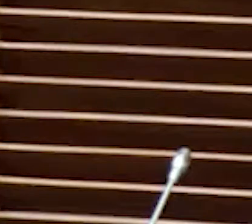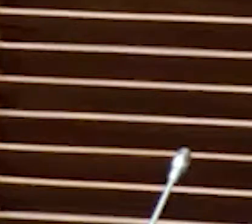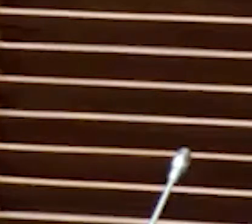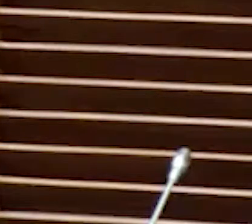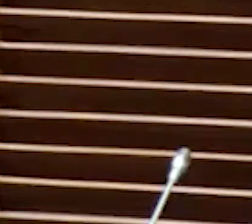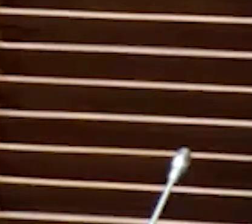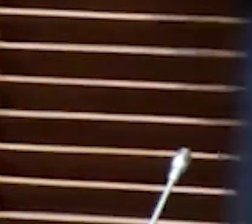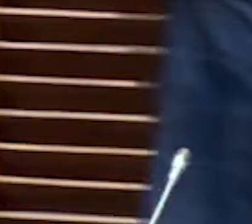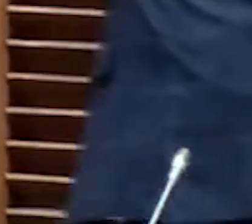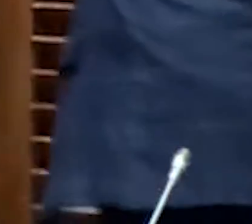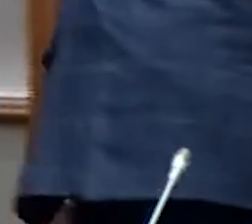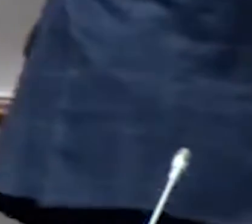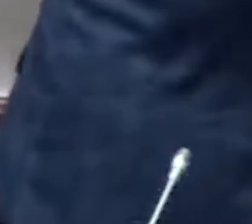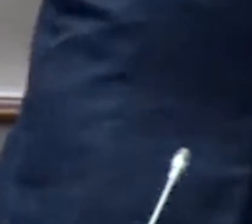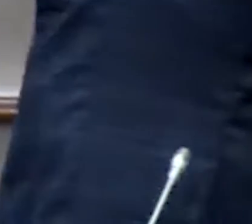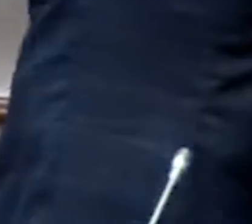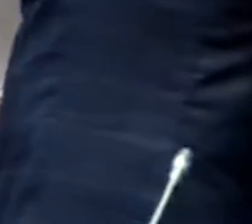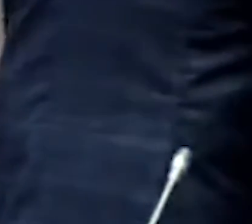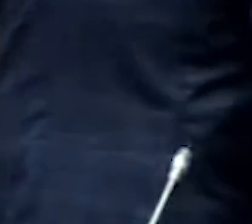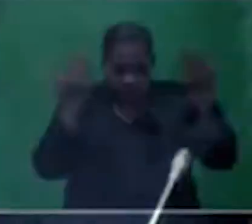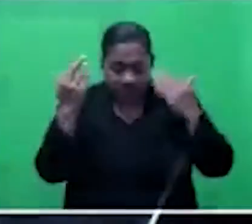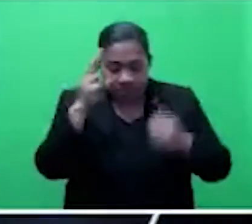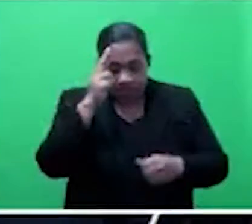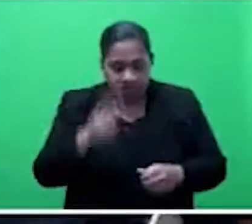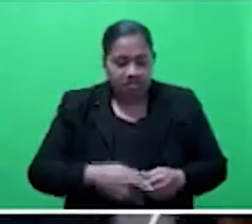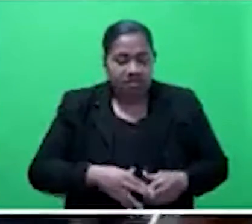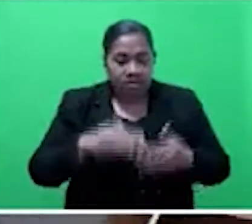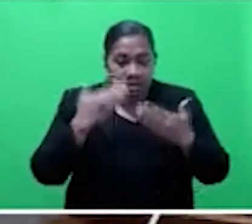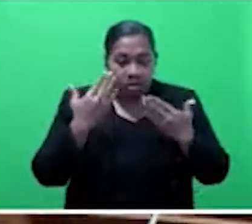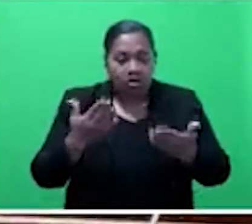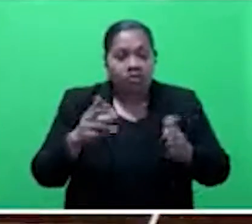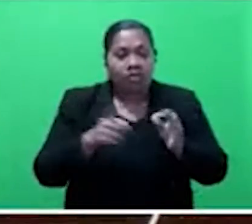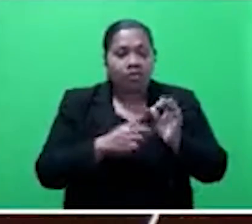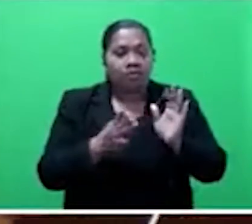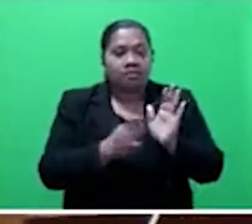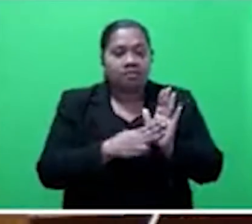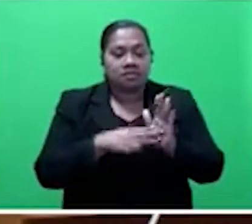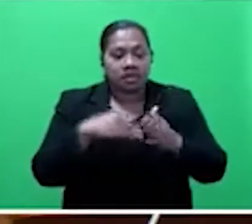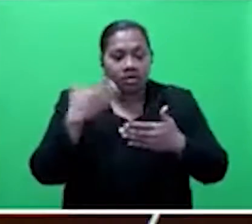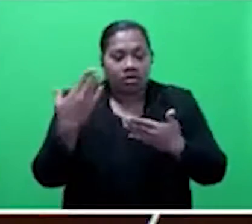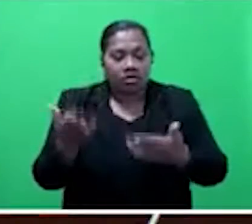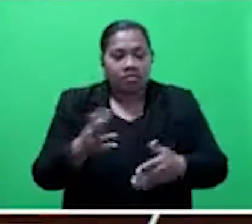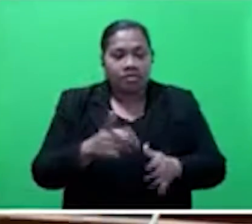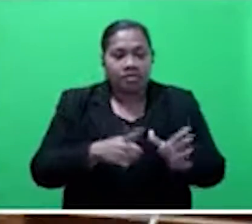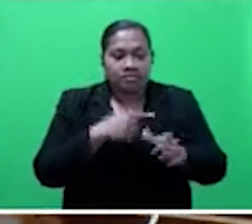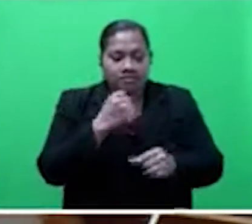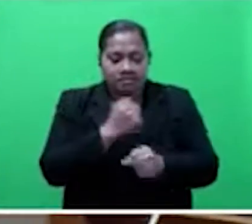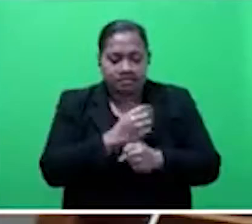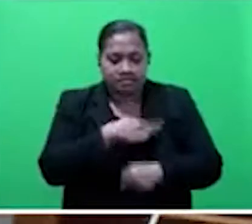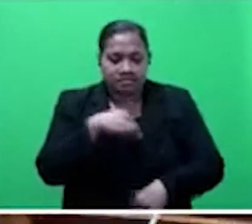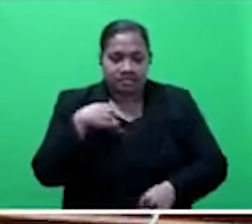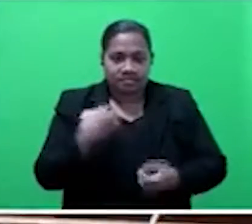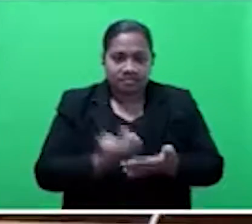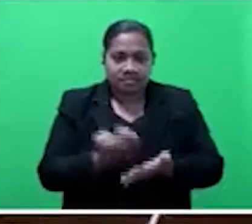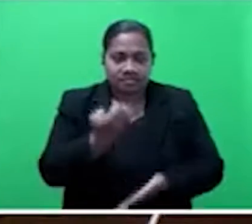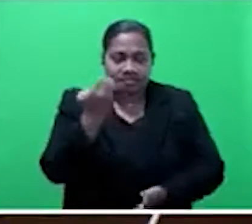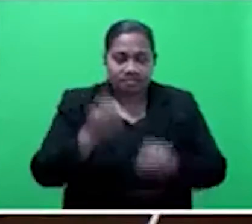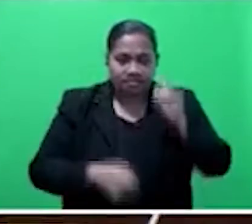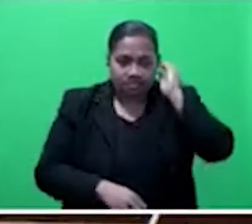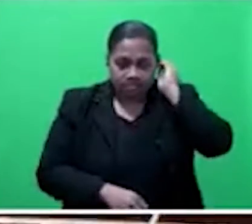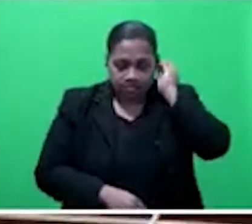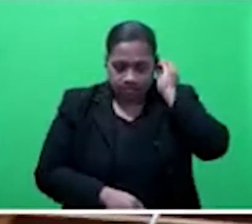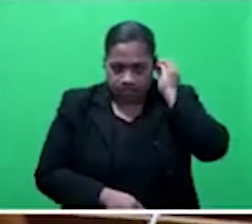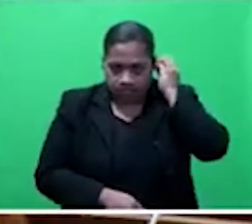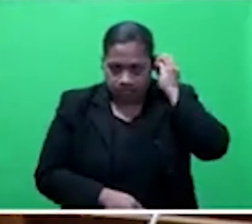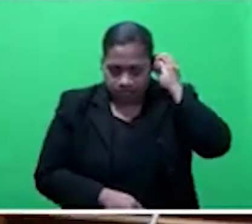The Honourable Speaker, sir, the Honourable Prime Minister, the Honourable Attorney General and Minister for Economy,